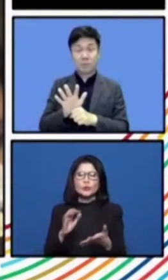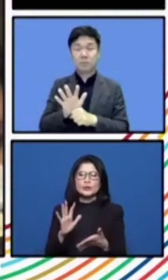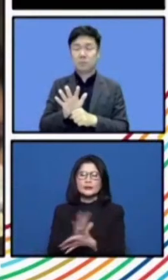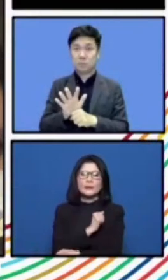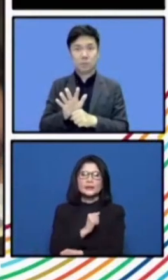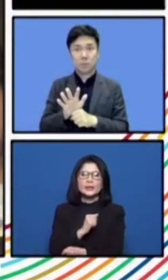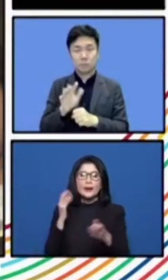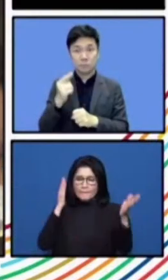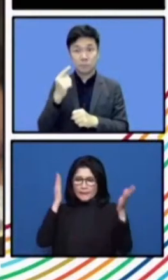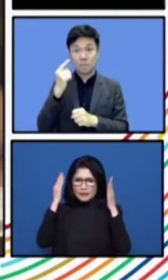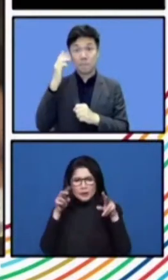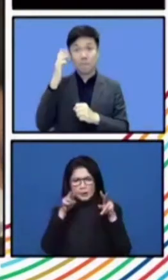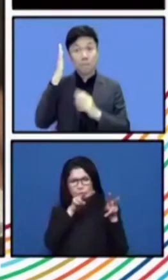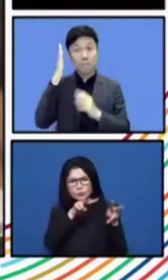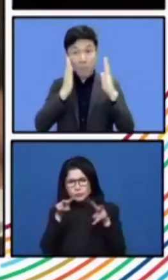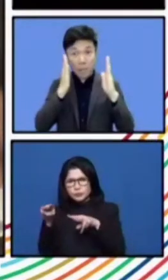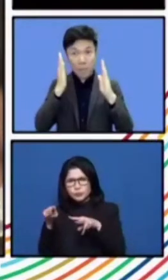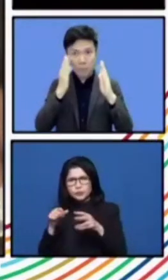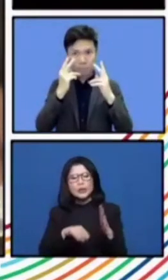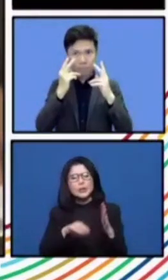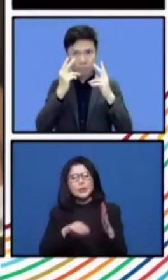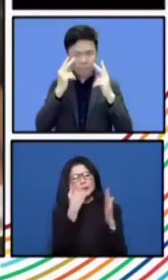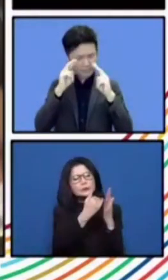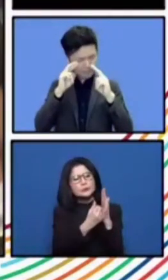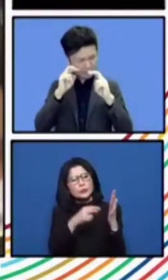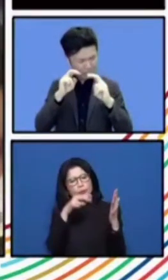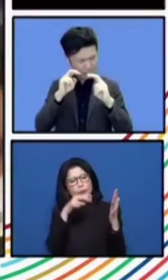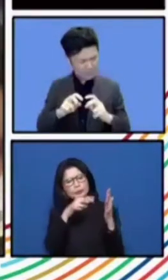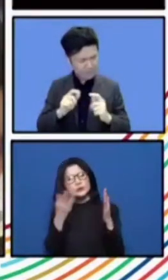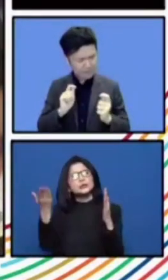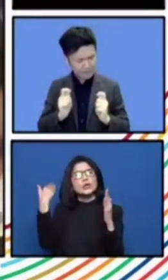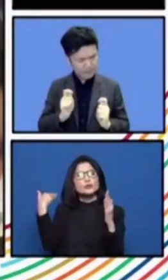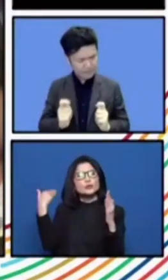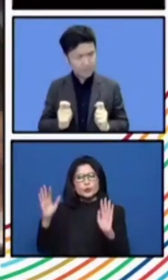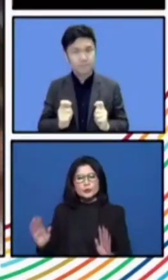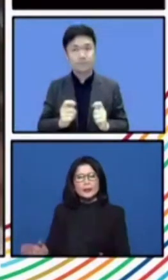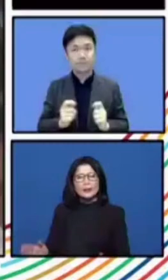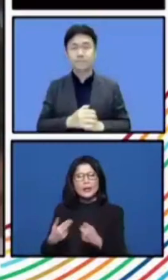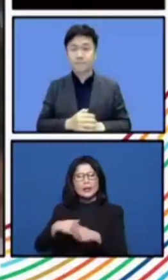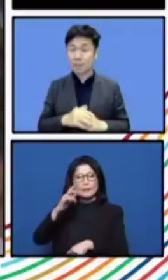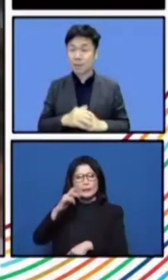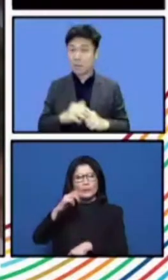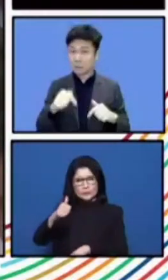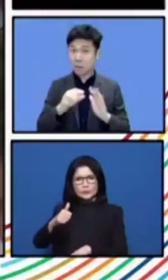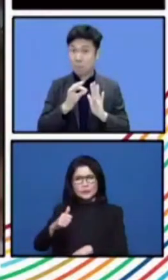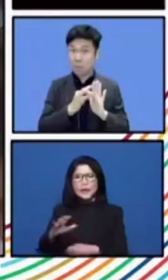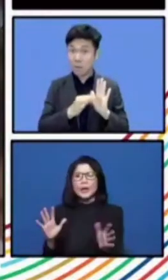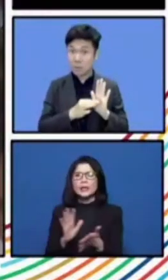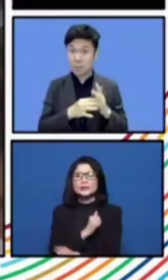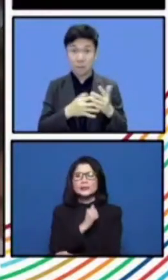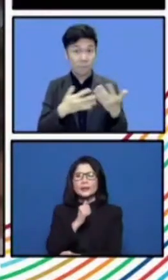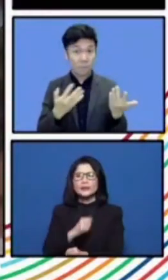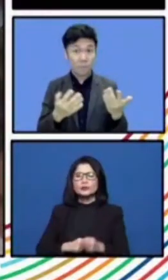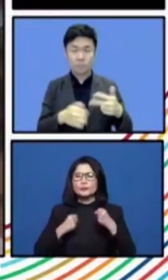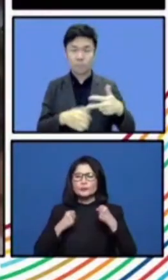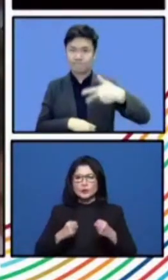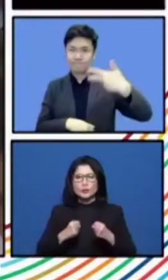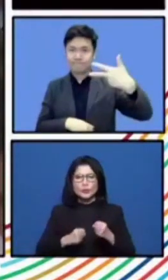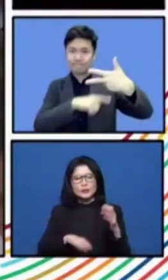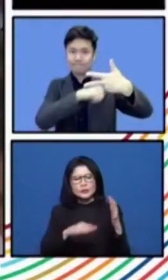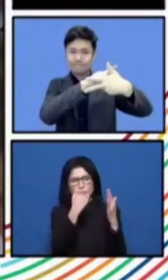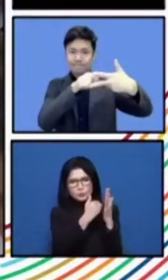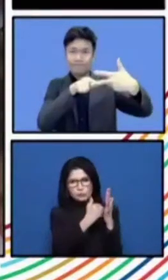and build back better this include Avenues to strengthen policies related to three areas social protection